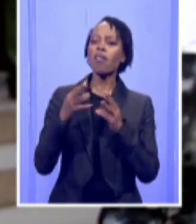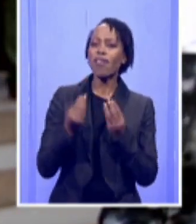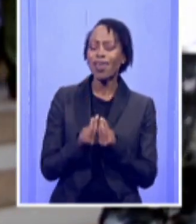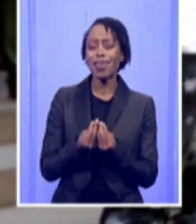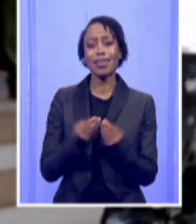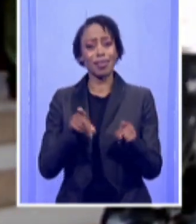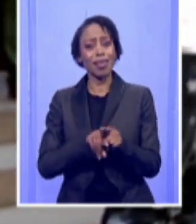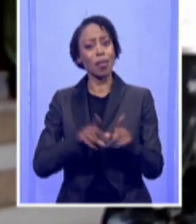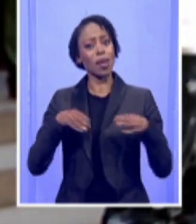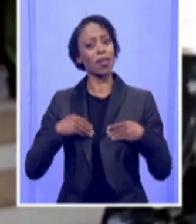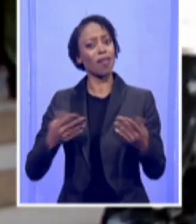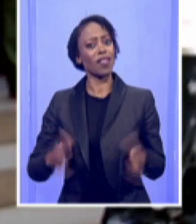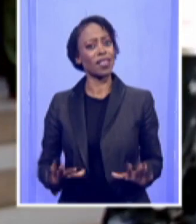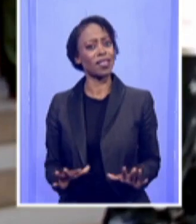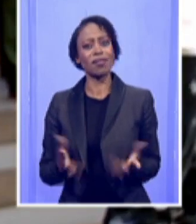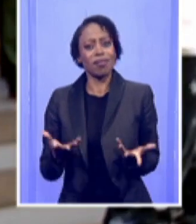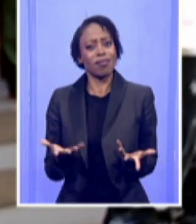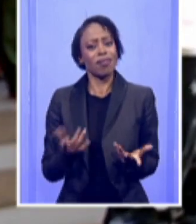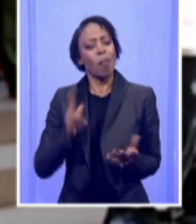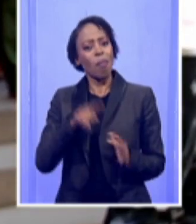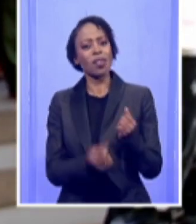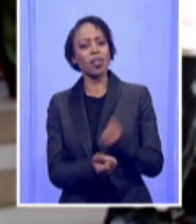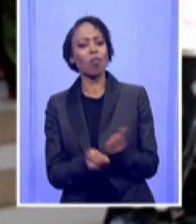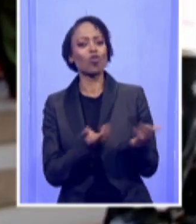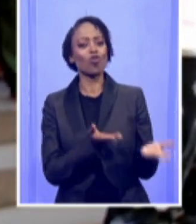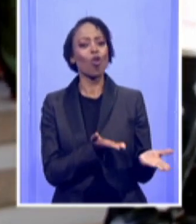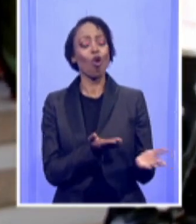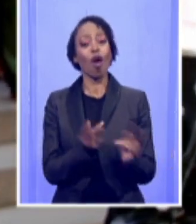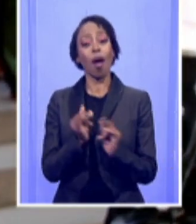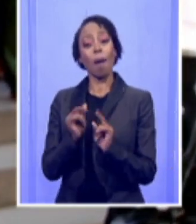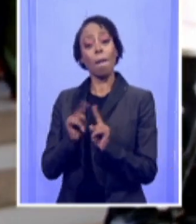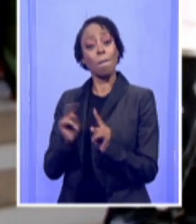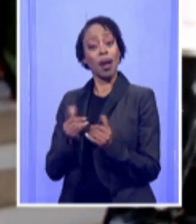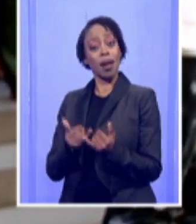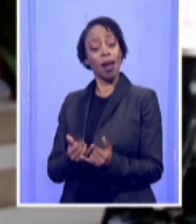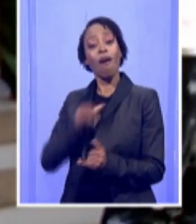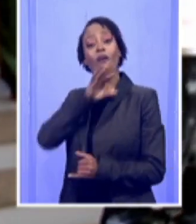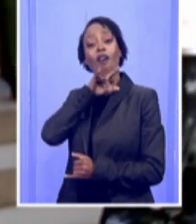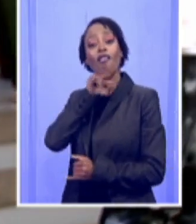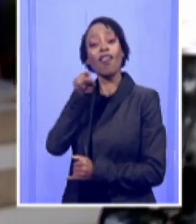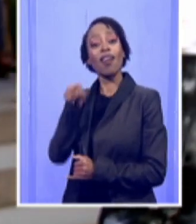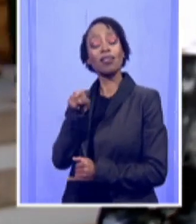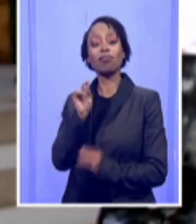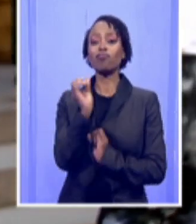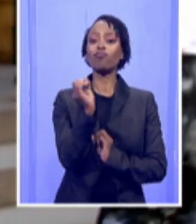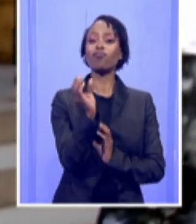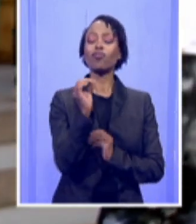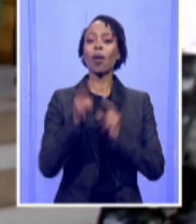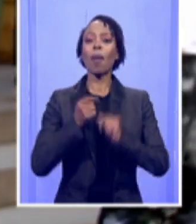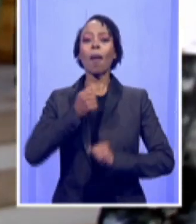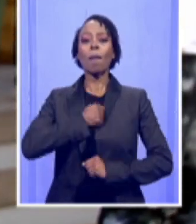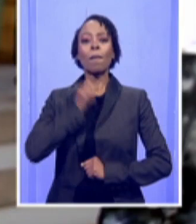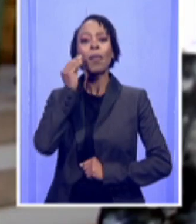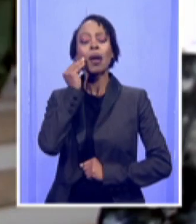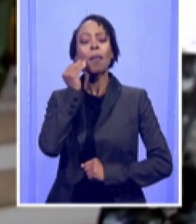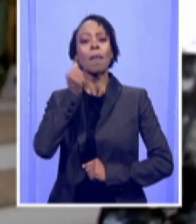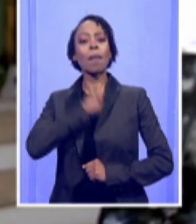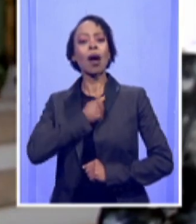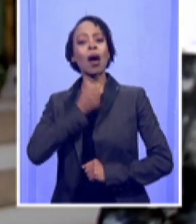it was accepted, as it should be. And now, when it's an Afrikaner testifying about his experience